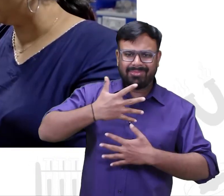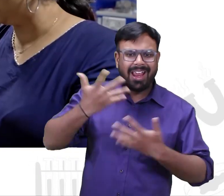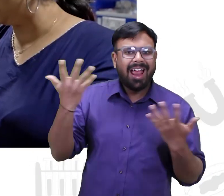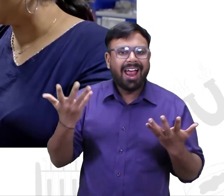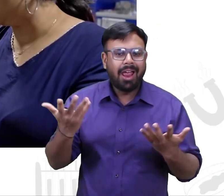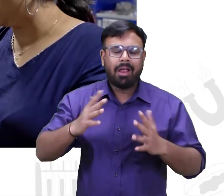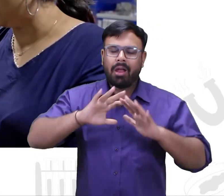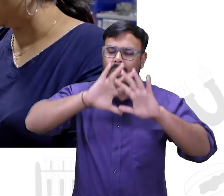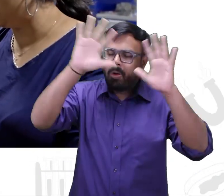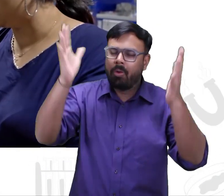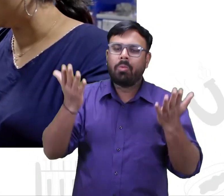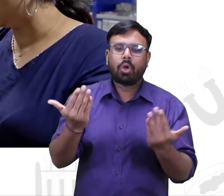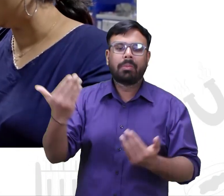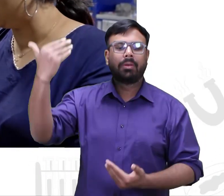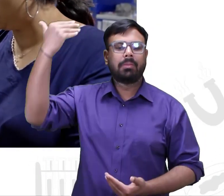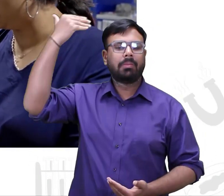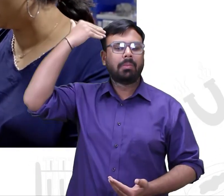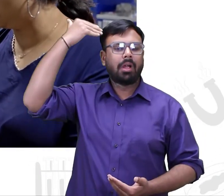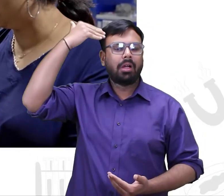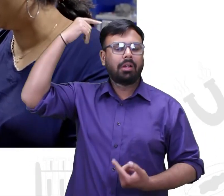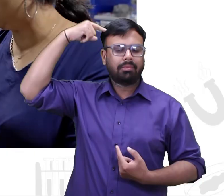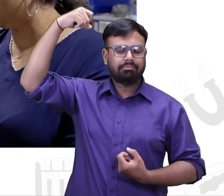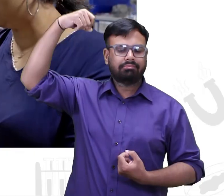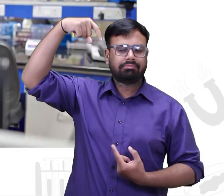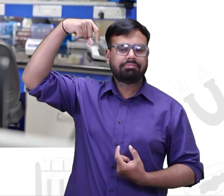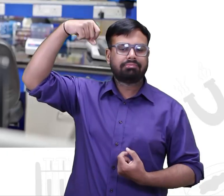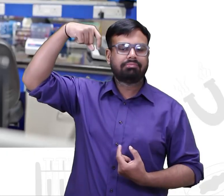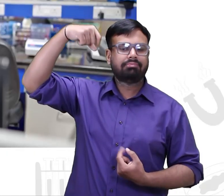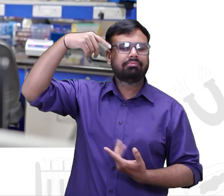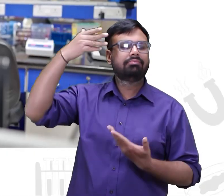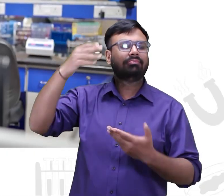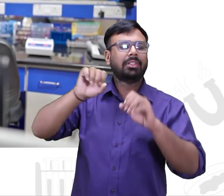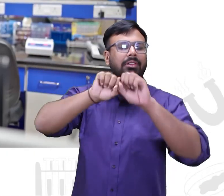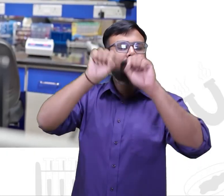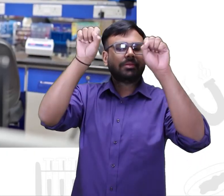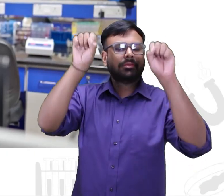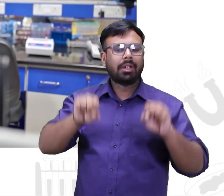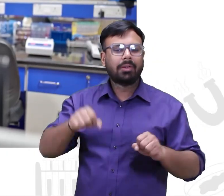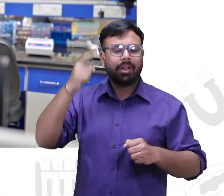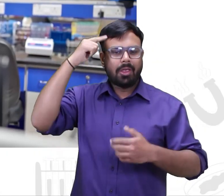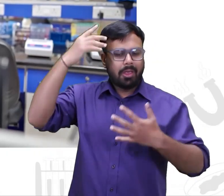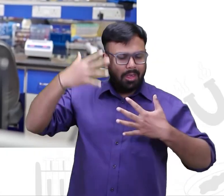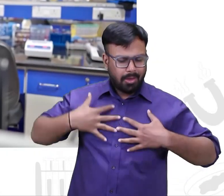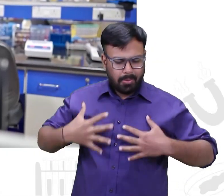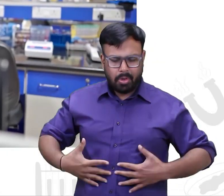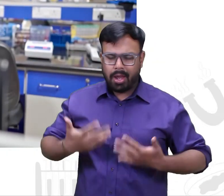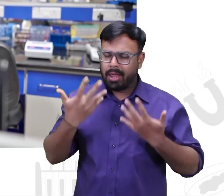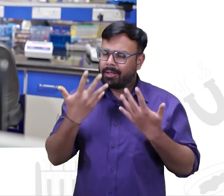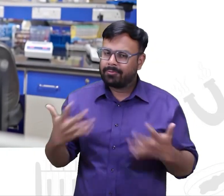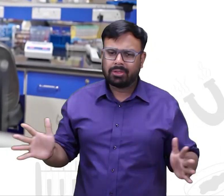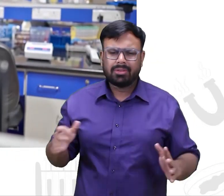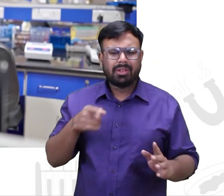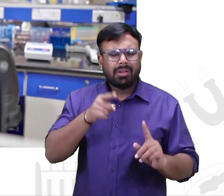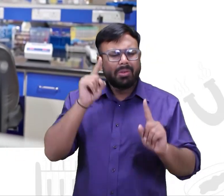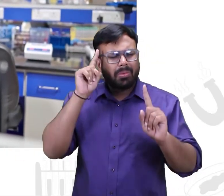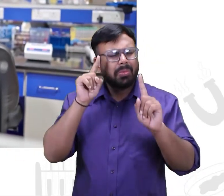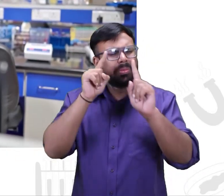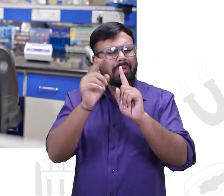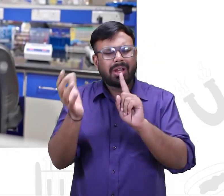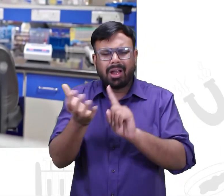possible because of back and forth communication in the nervous system between the brain and the rest of the body. So how is this